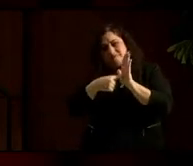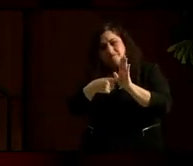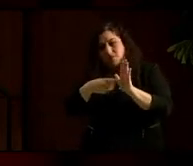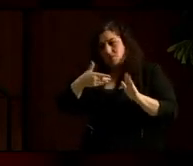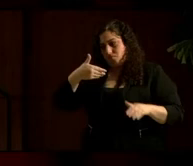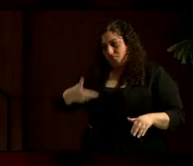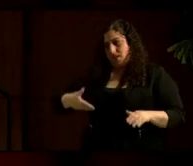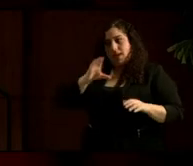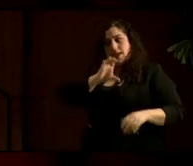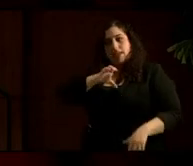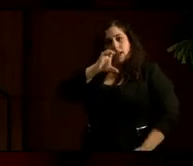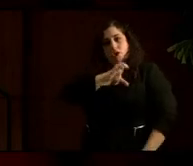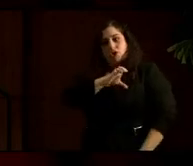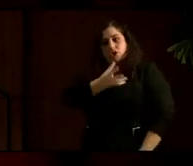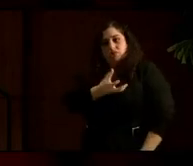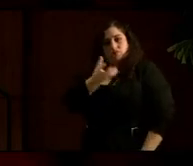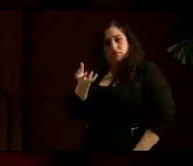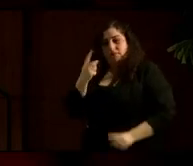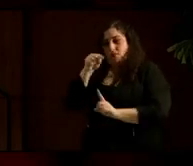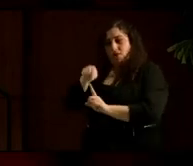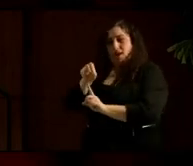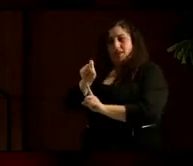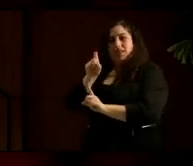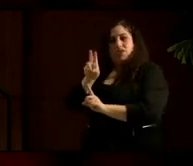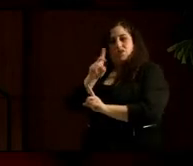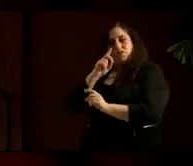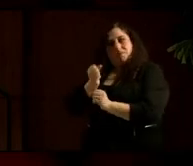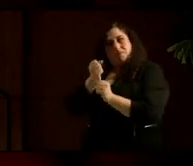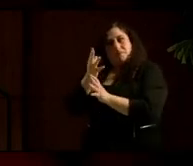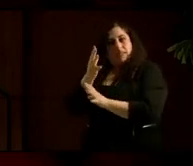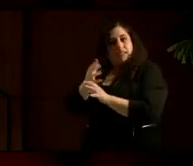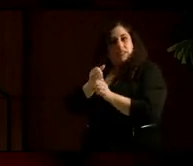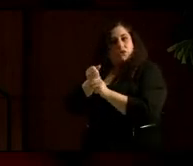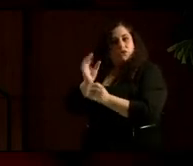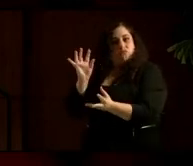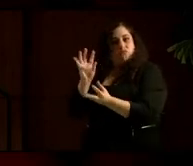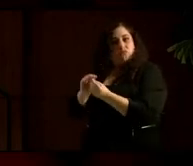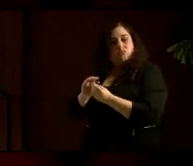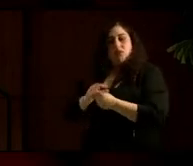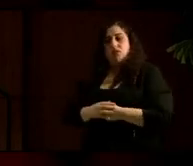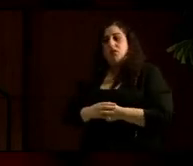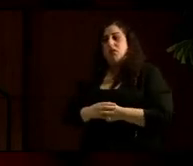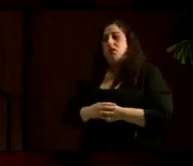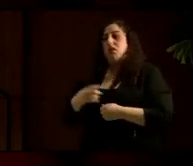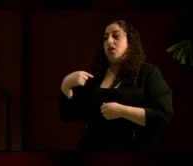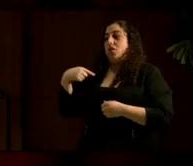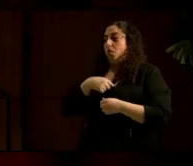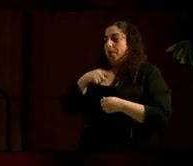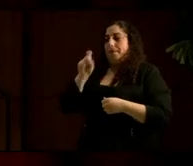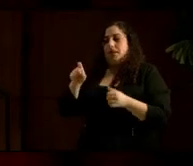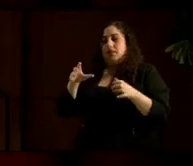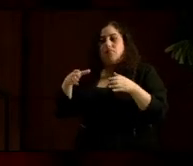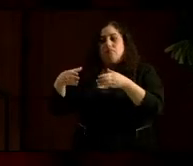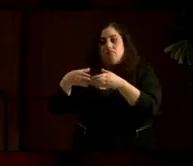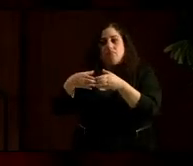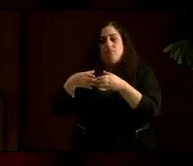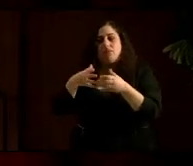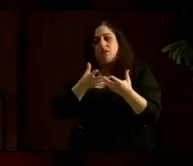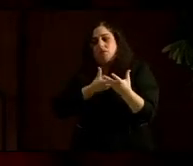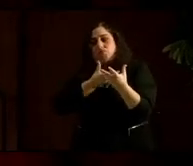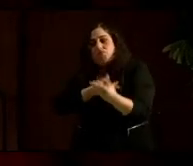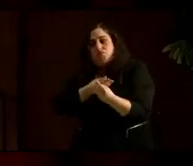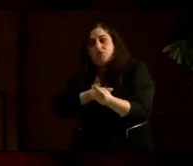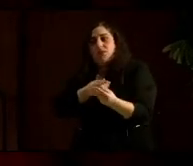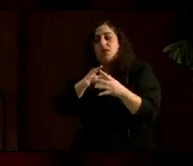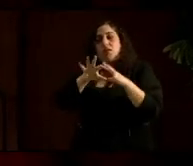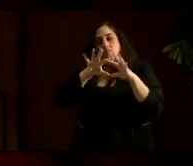us to come together as a community, as engaged and compassionate global citizens. Our faculty are recognized around the world for their